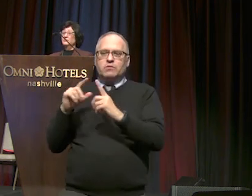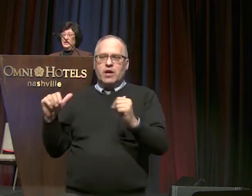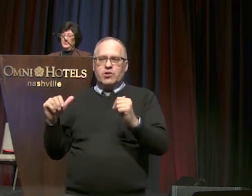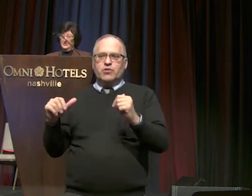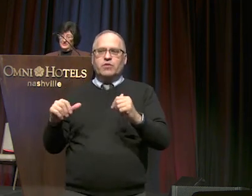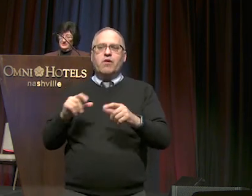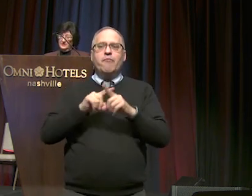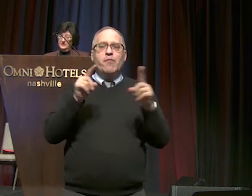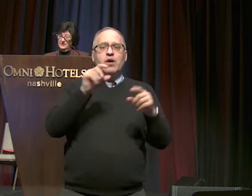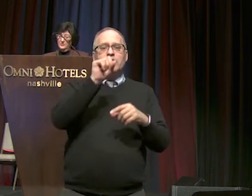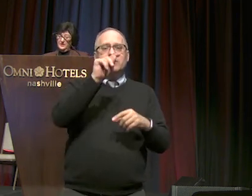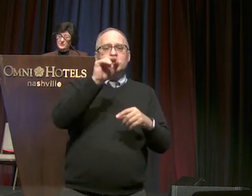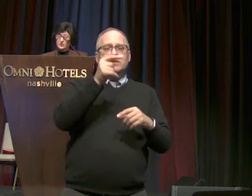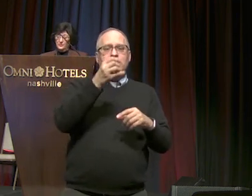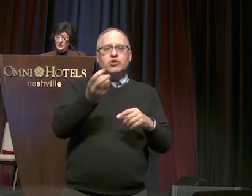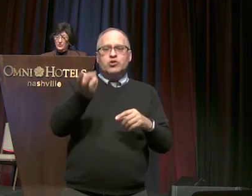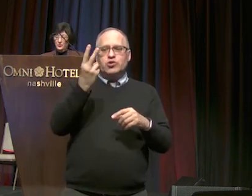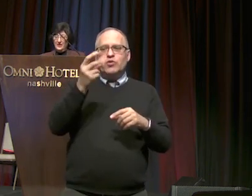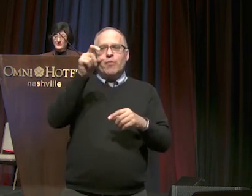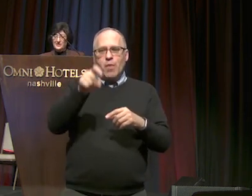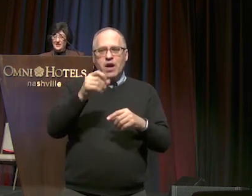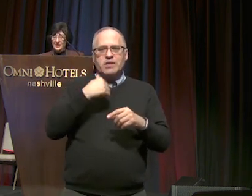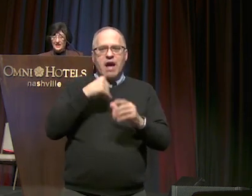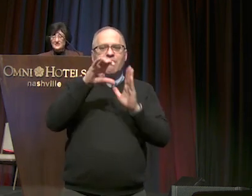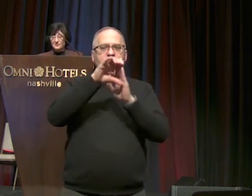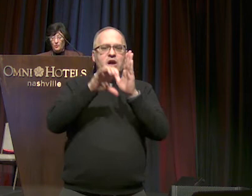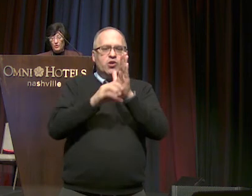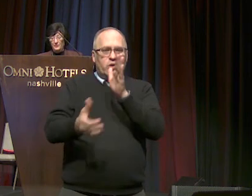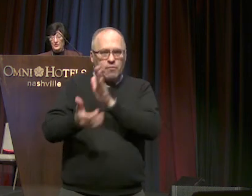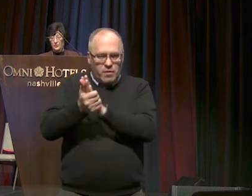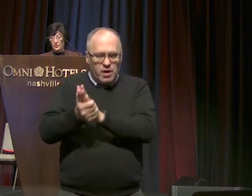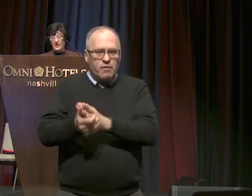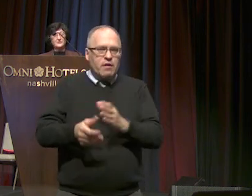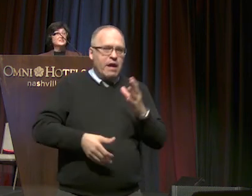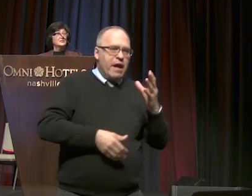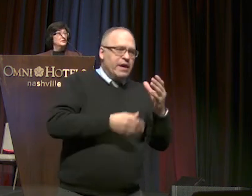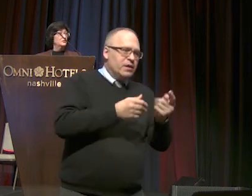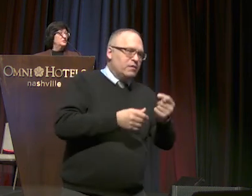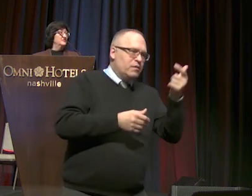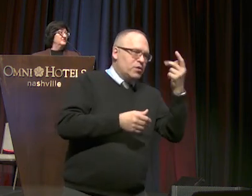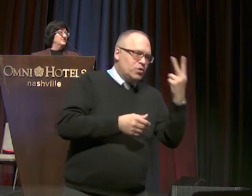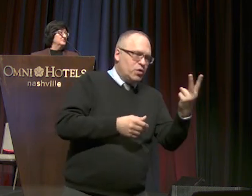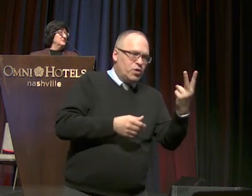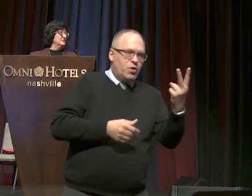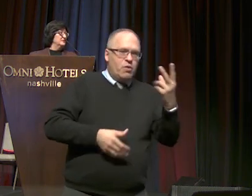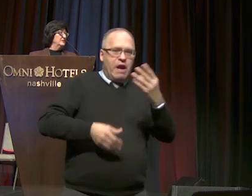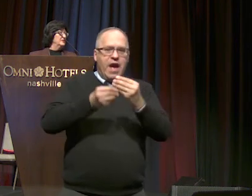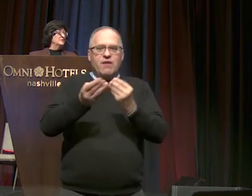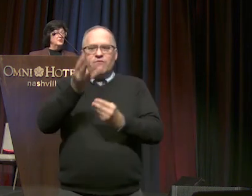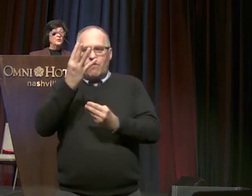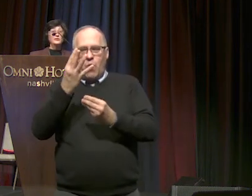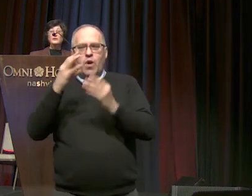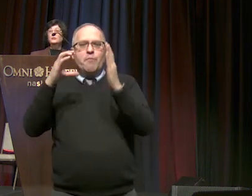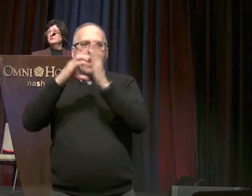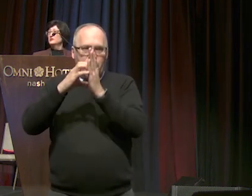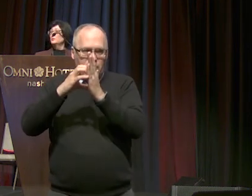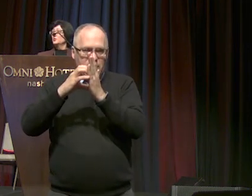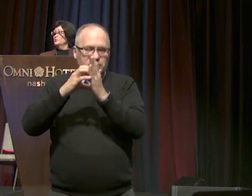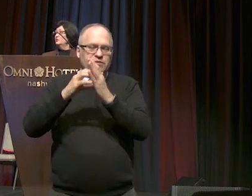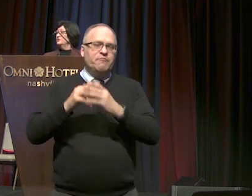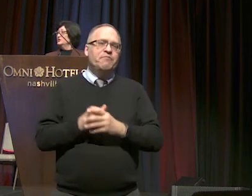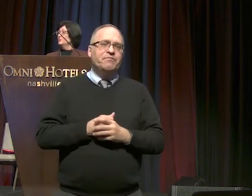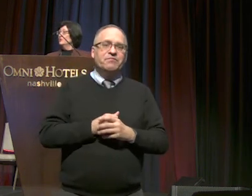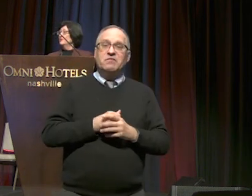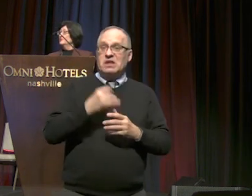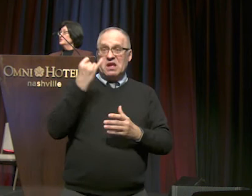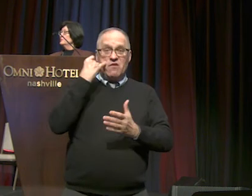constitutional amendments. It amends 2 paragraphs and adds 4 paragraphs to the Book of Discipline. So if this is